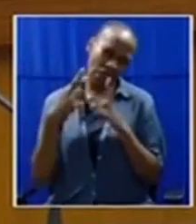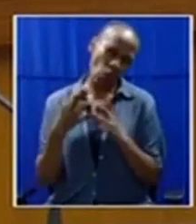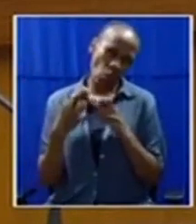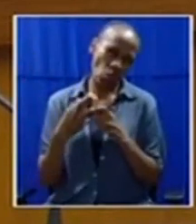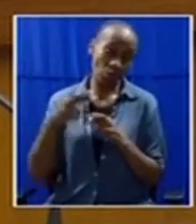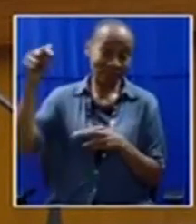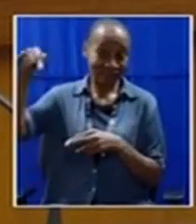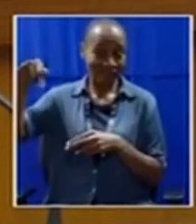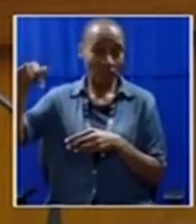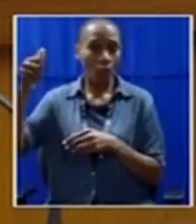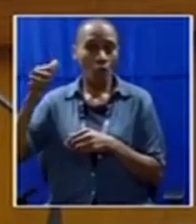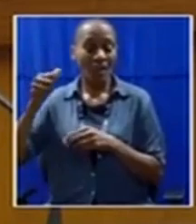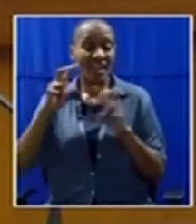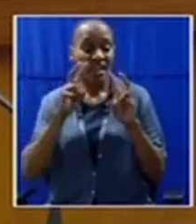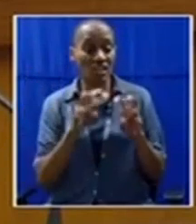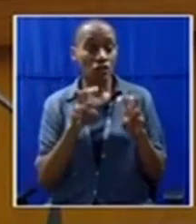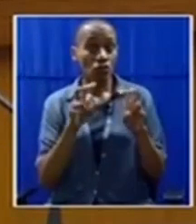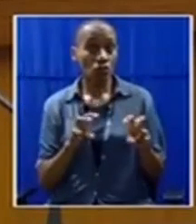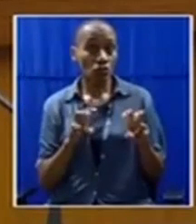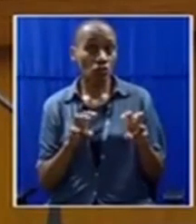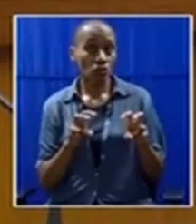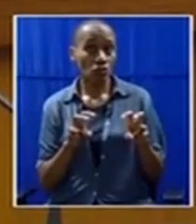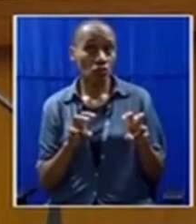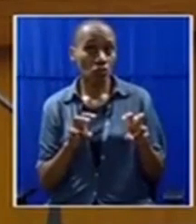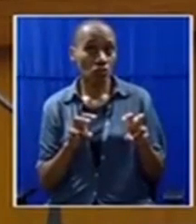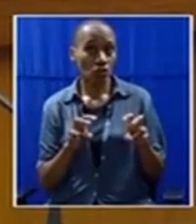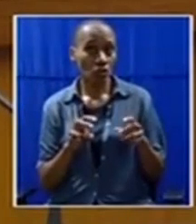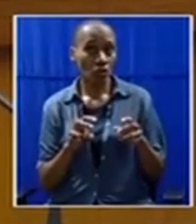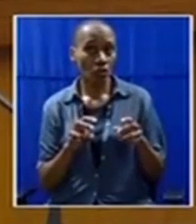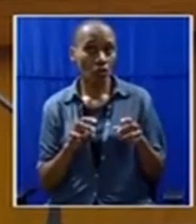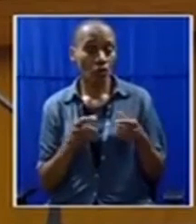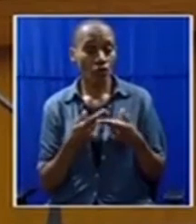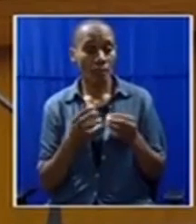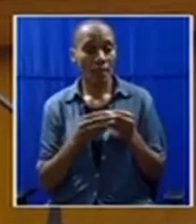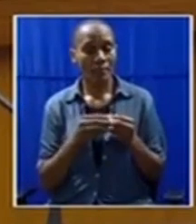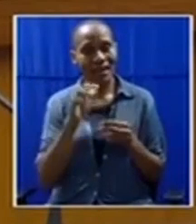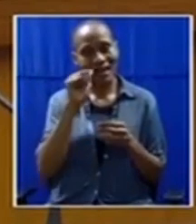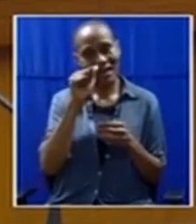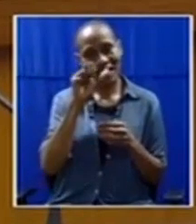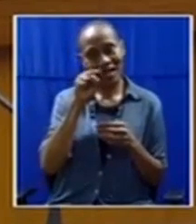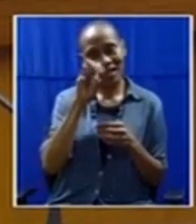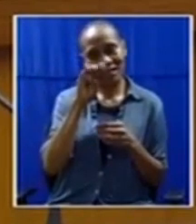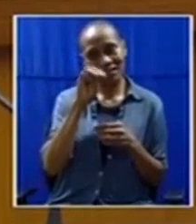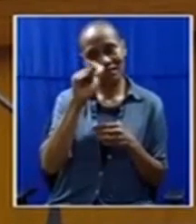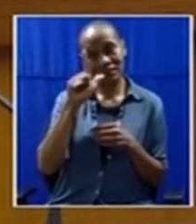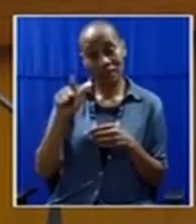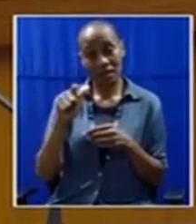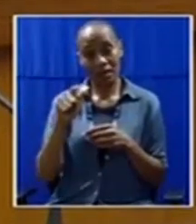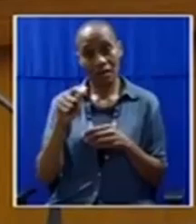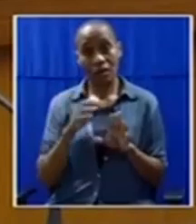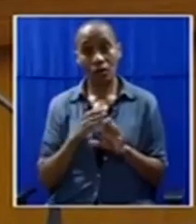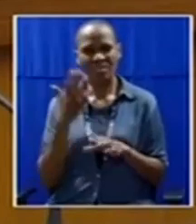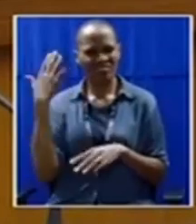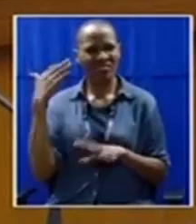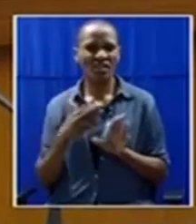the issues that were left by the late Honorable Kada Asmal in terms of the